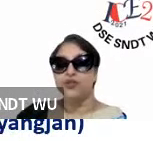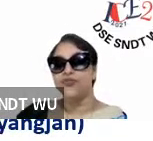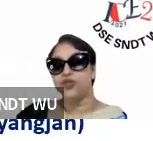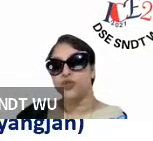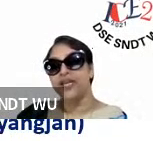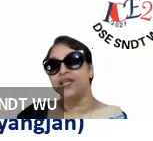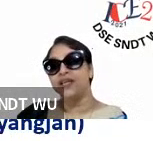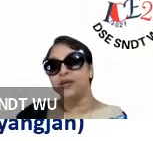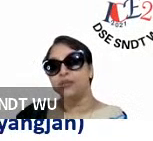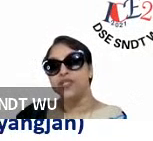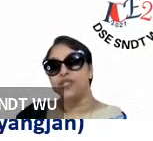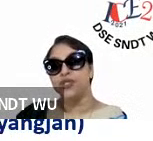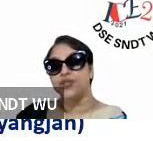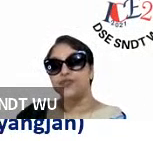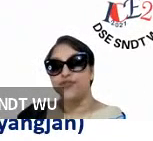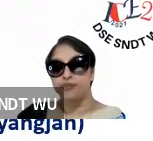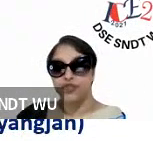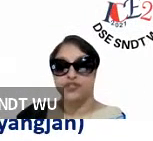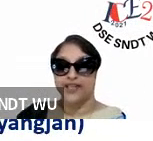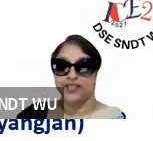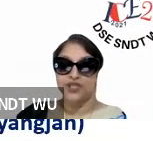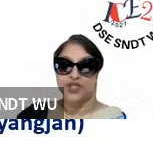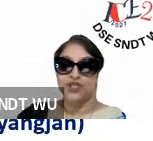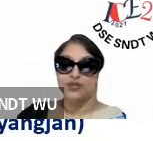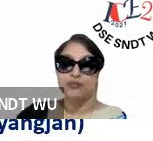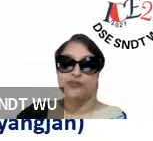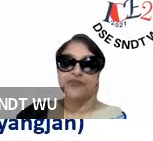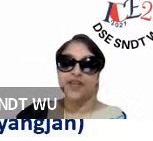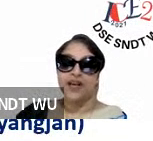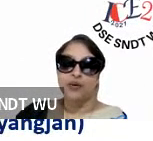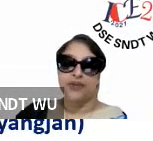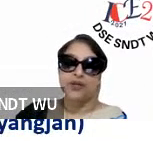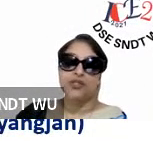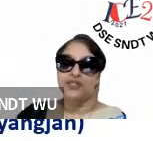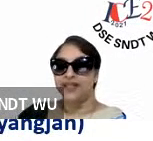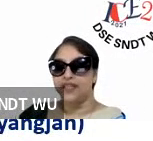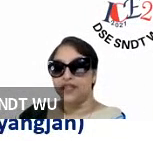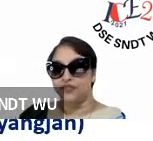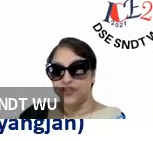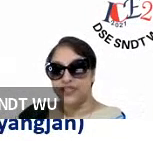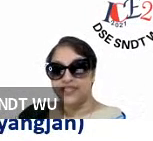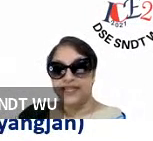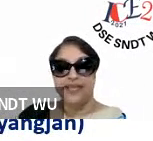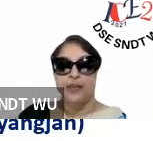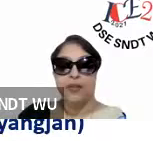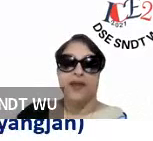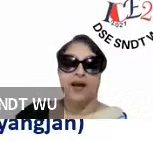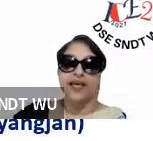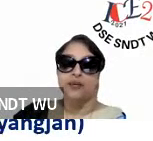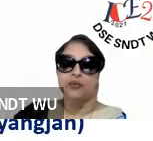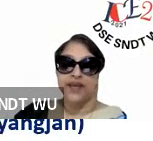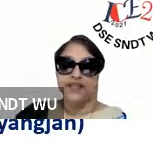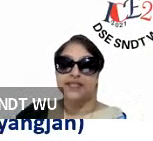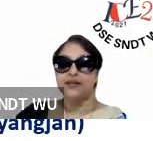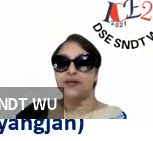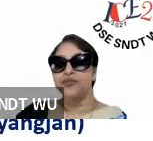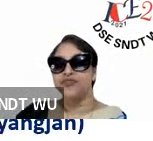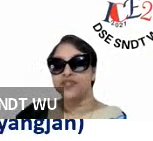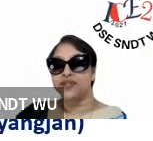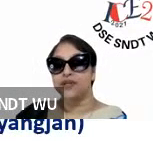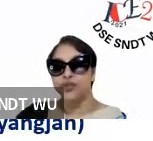program for training with teachers from general education. Without any further delay, I